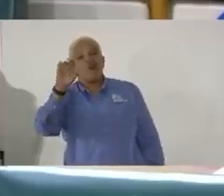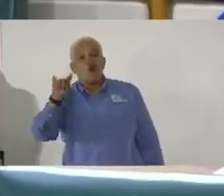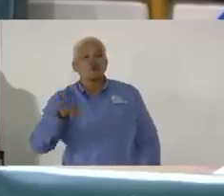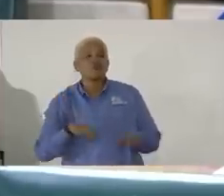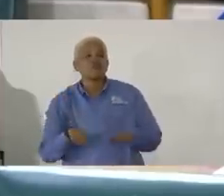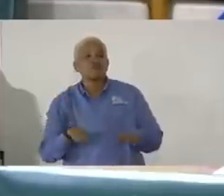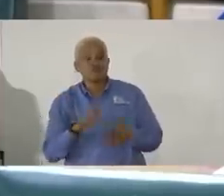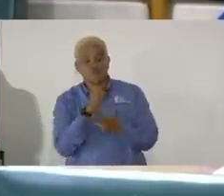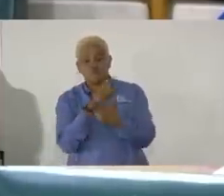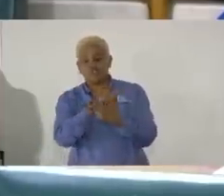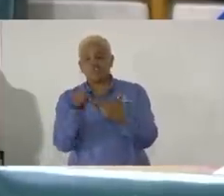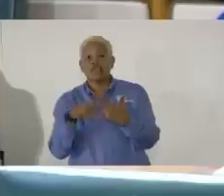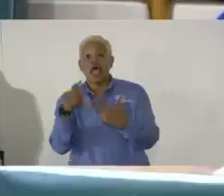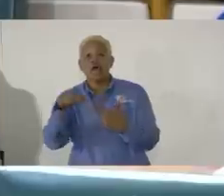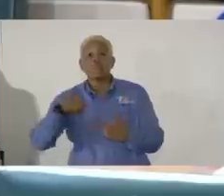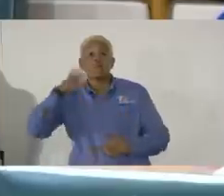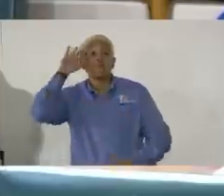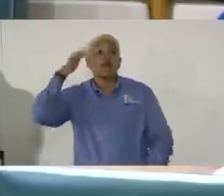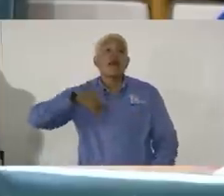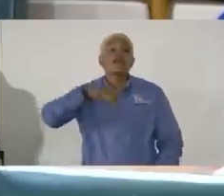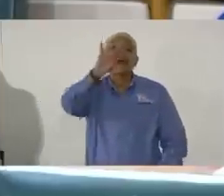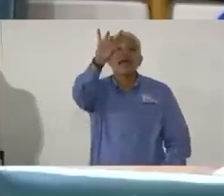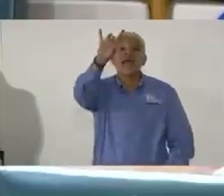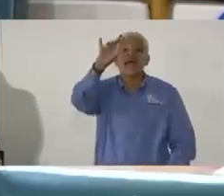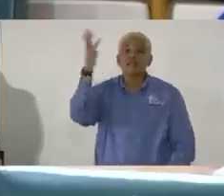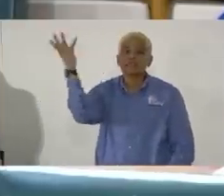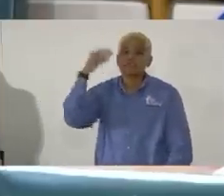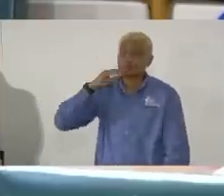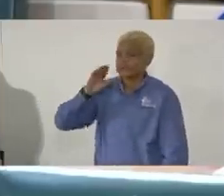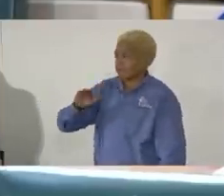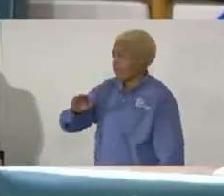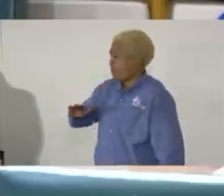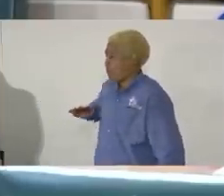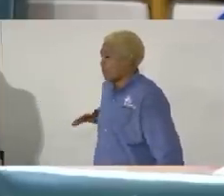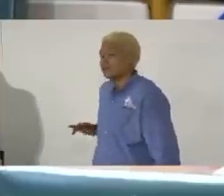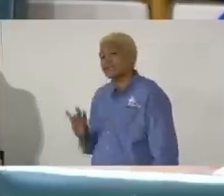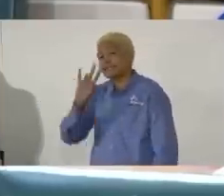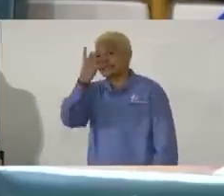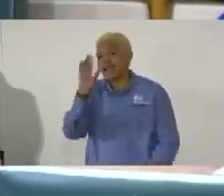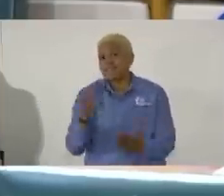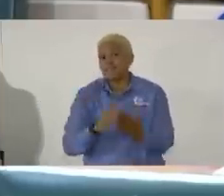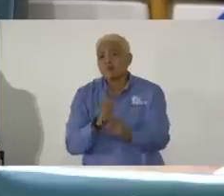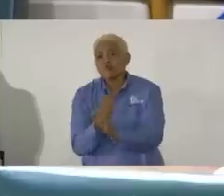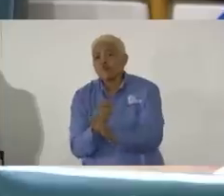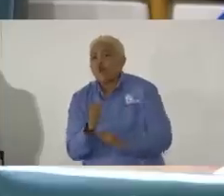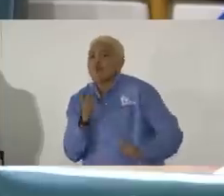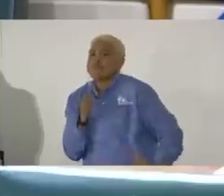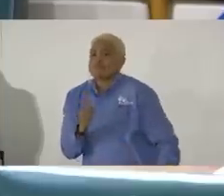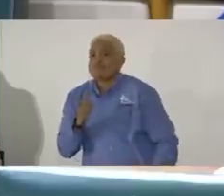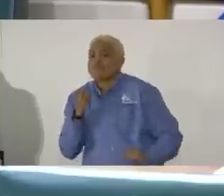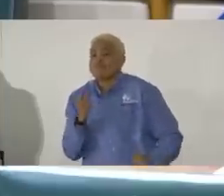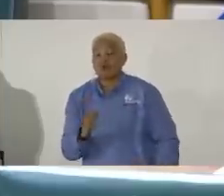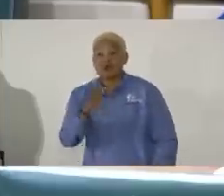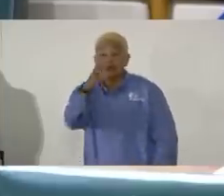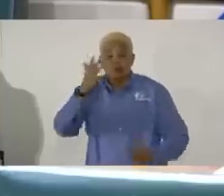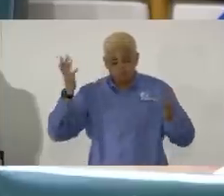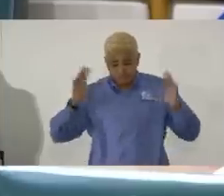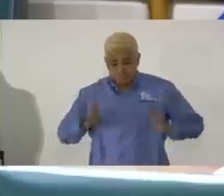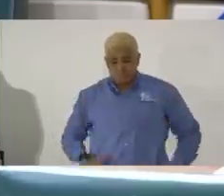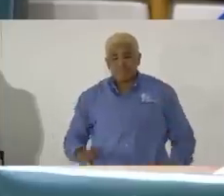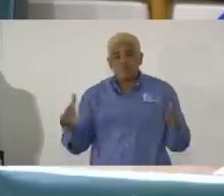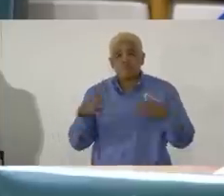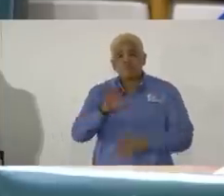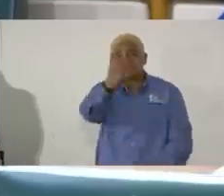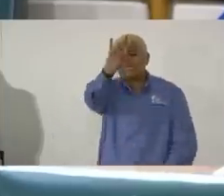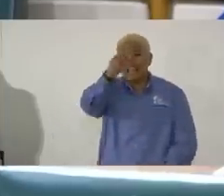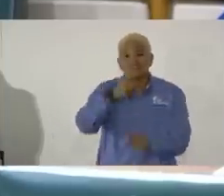have 8 exciting floats, 7 music trucks, 7 costume groups, effigies,